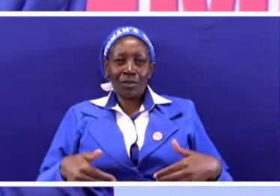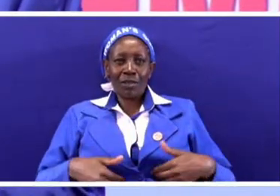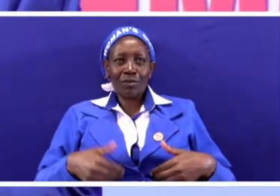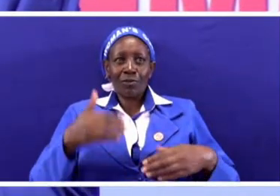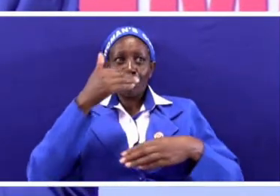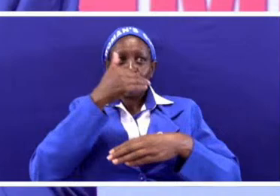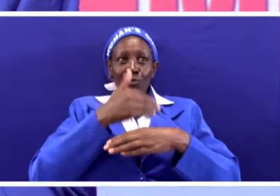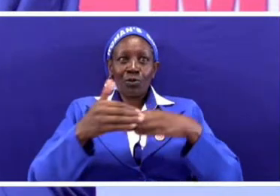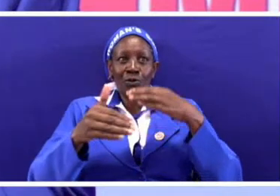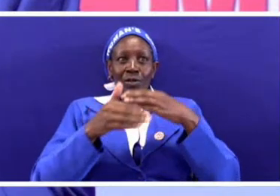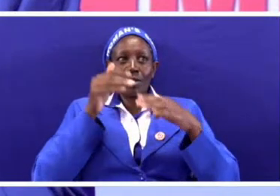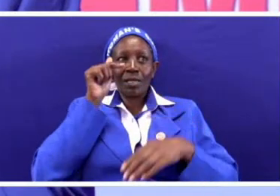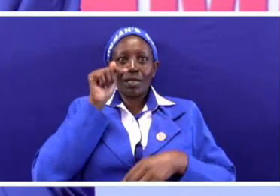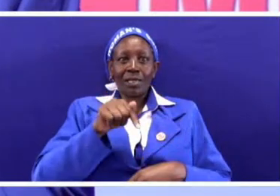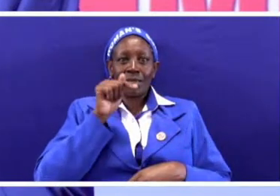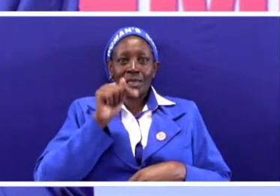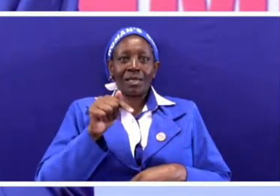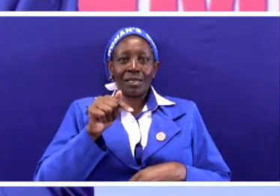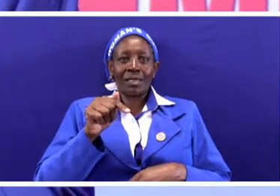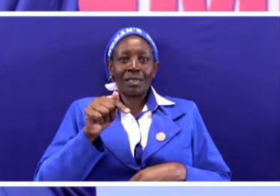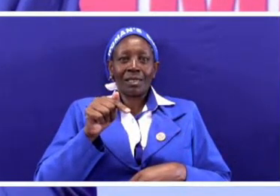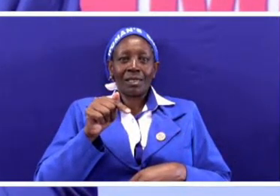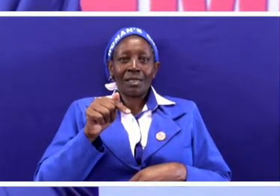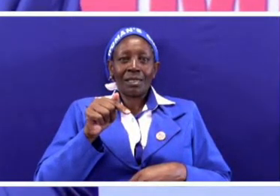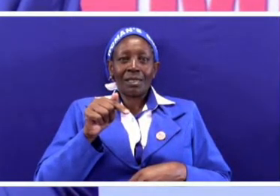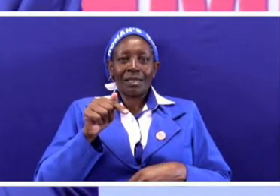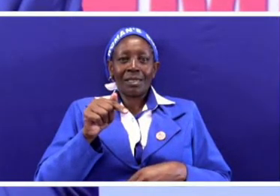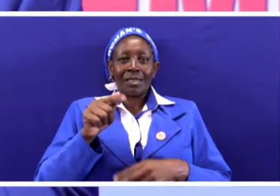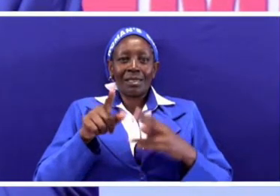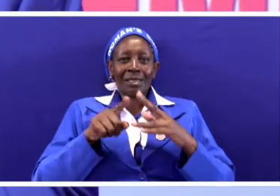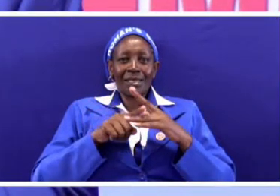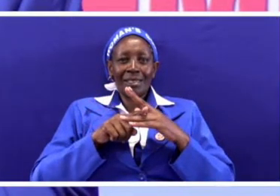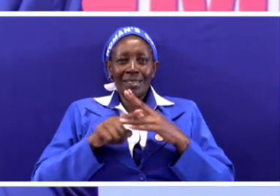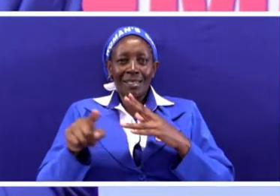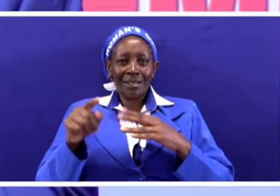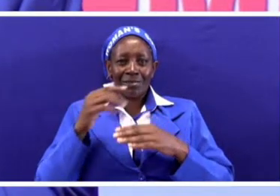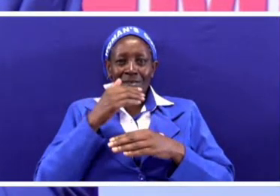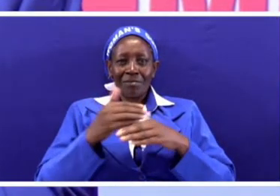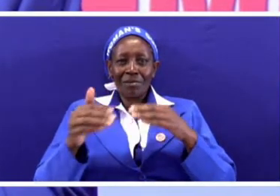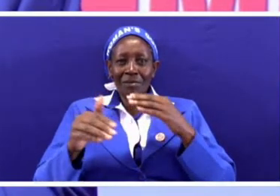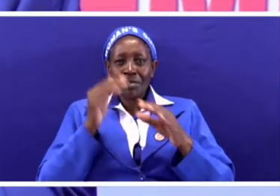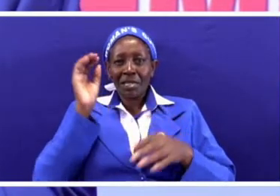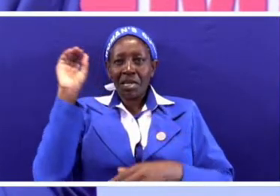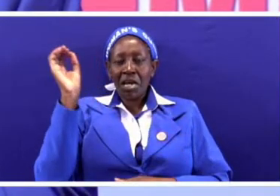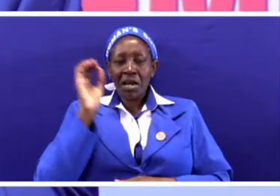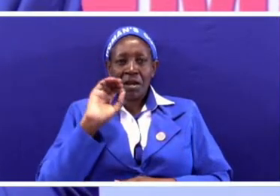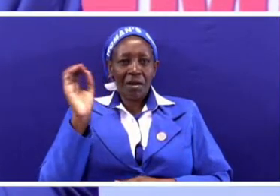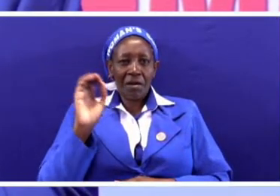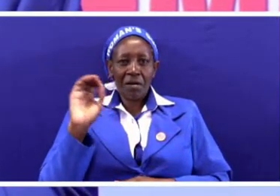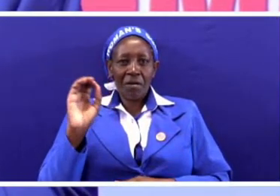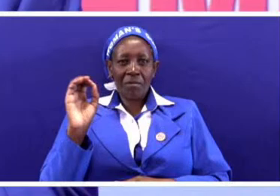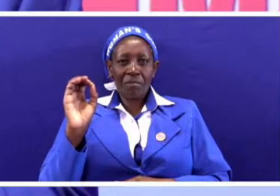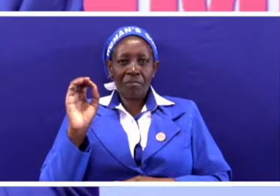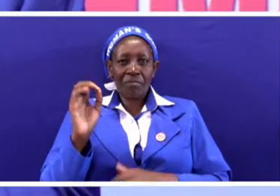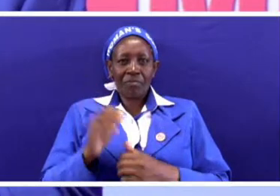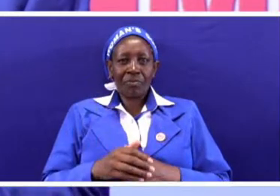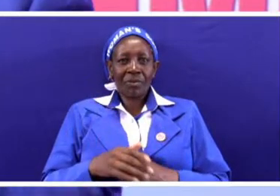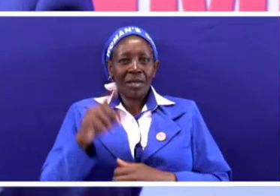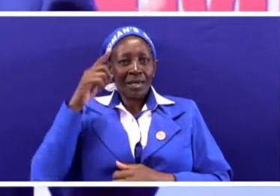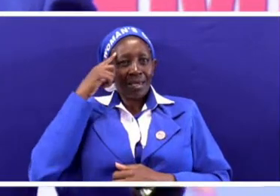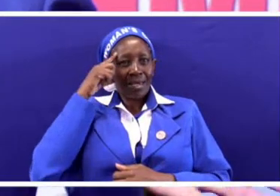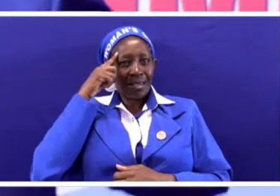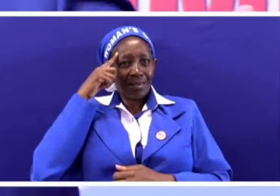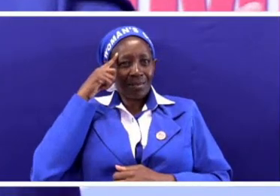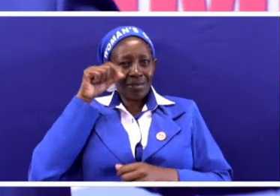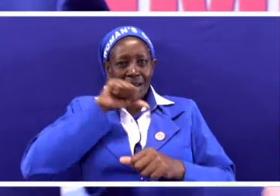didn't start with the building the way sometimes we do, thinking about the construction and so on. He thought about the young